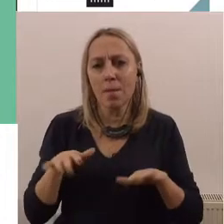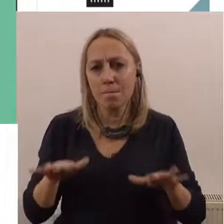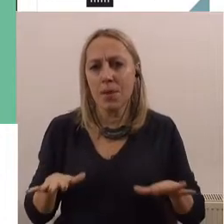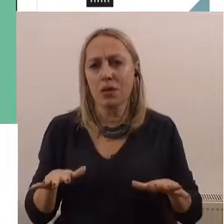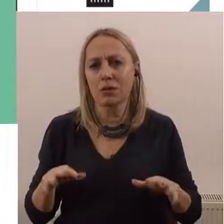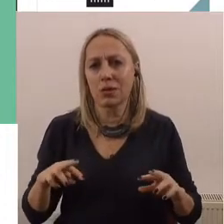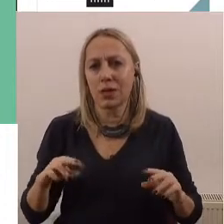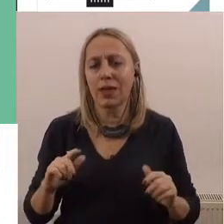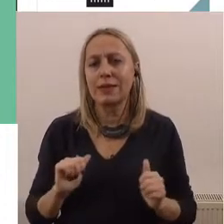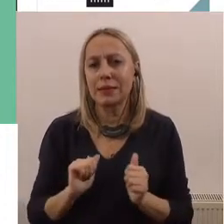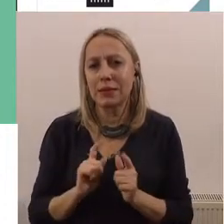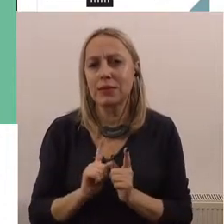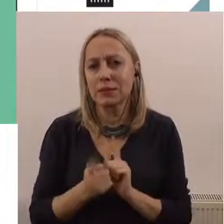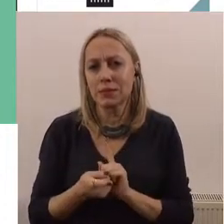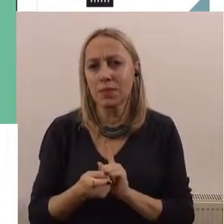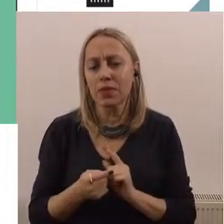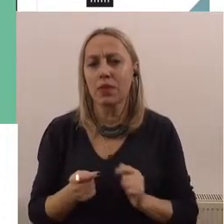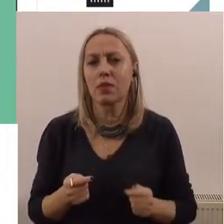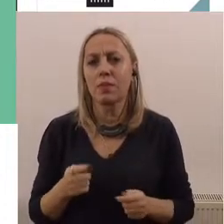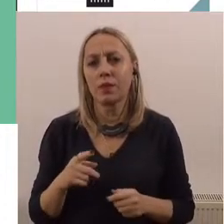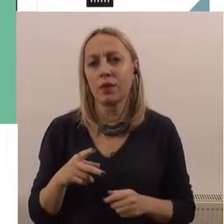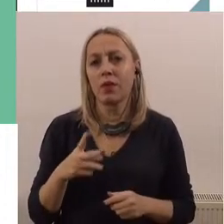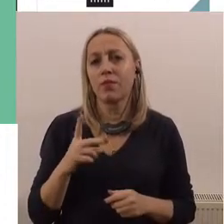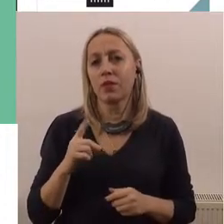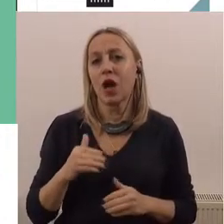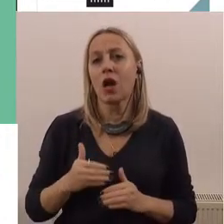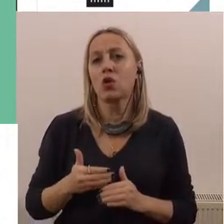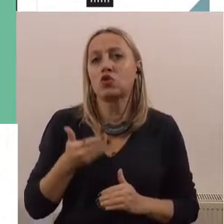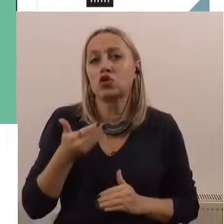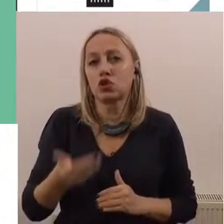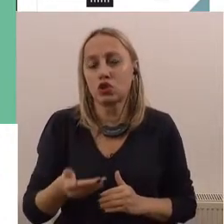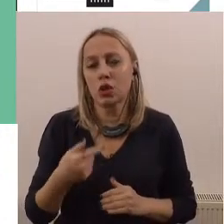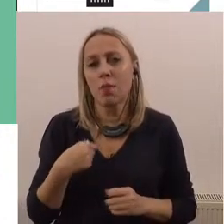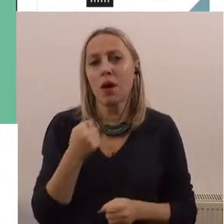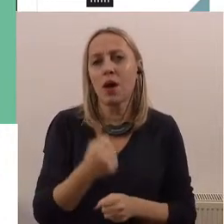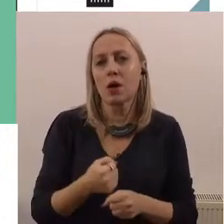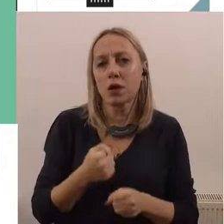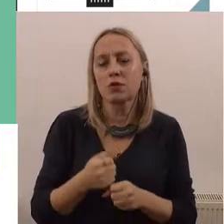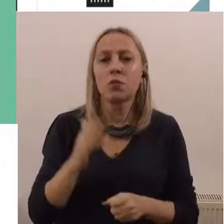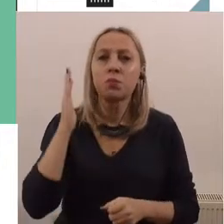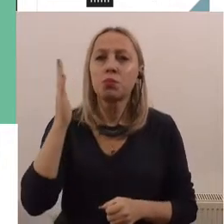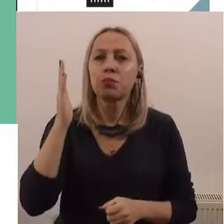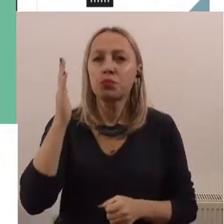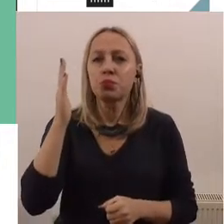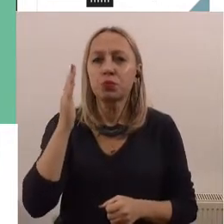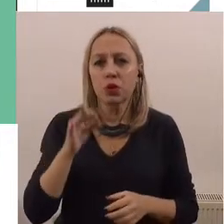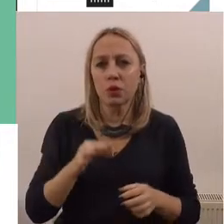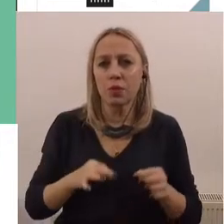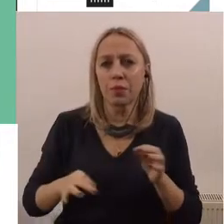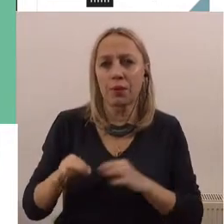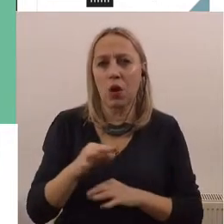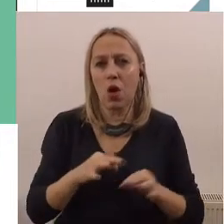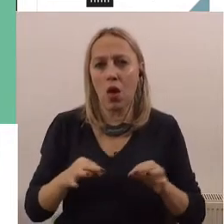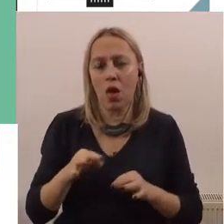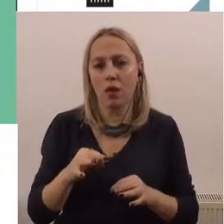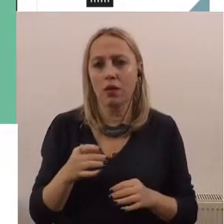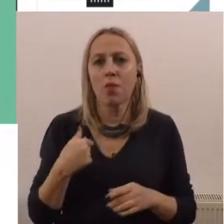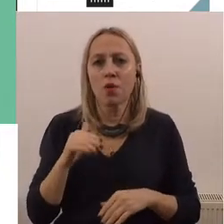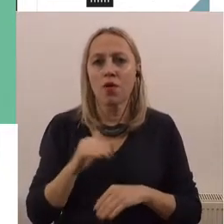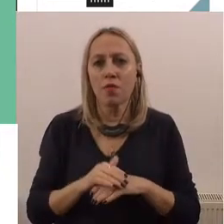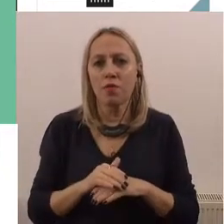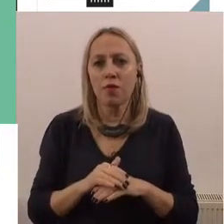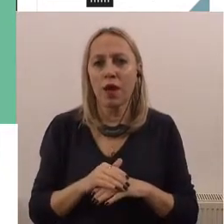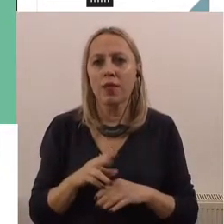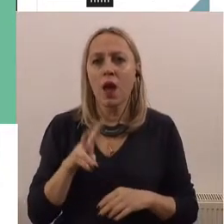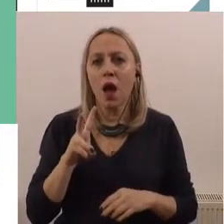prototype, I could say. We work together with our public, with young designers. So